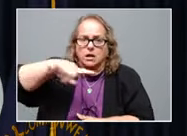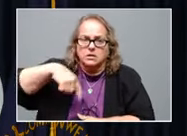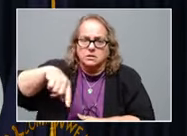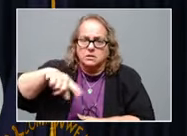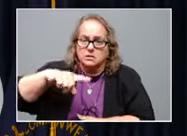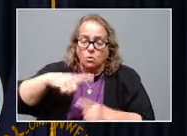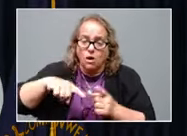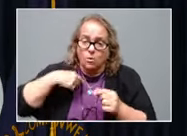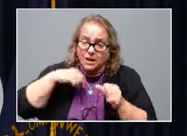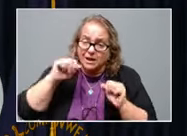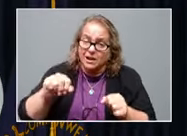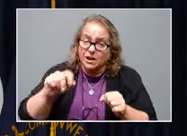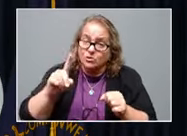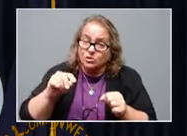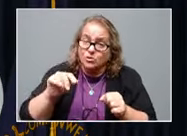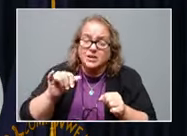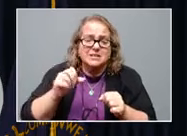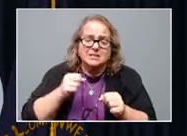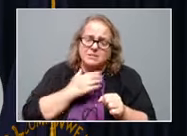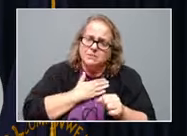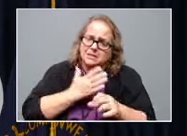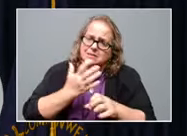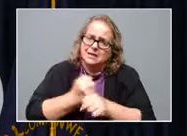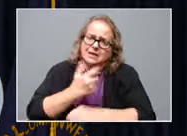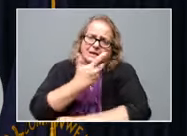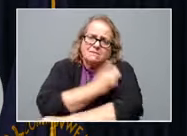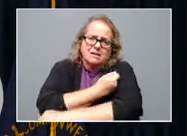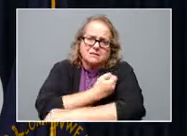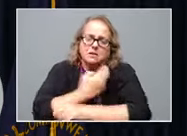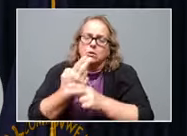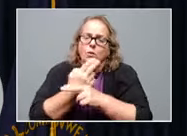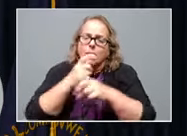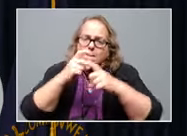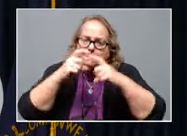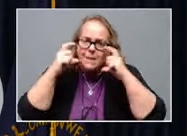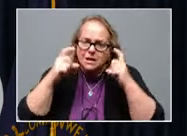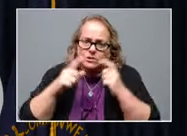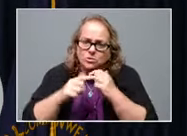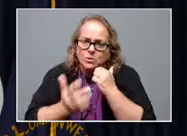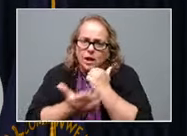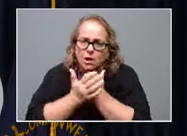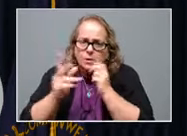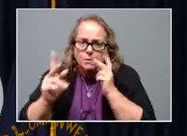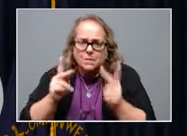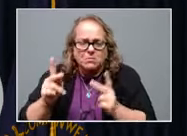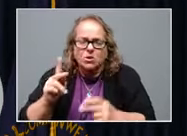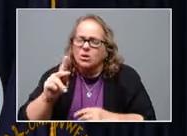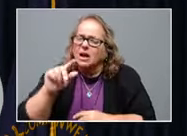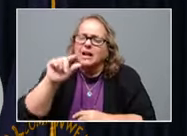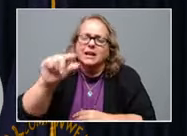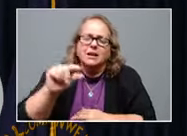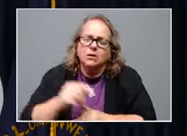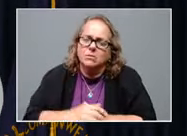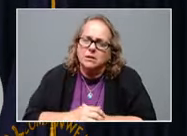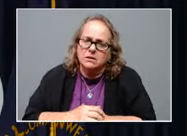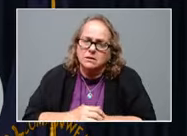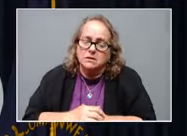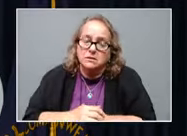get a vaccine or wear a mask to try to help these individuals just a little bit. On the vaccine